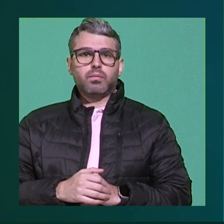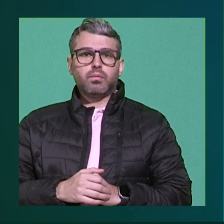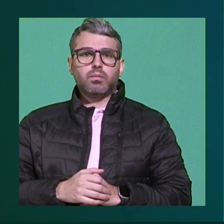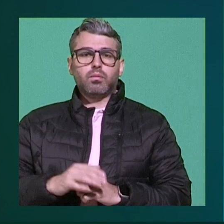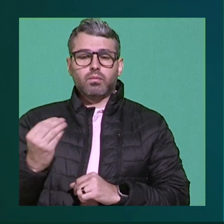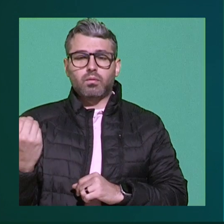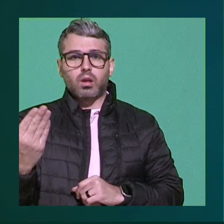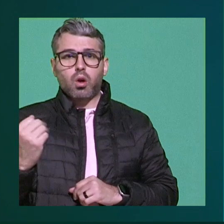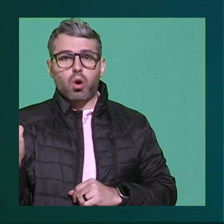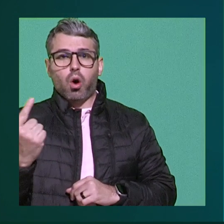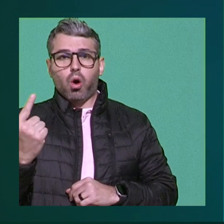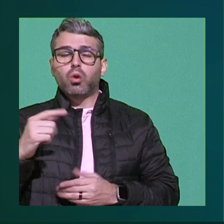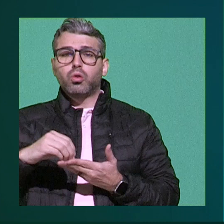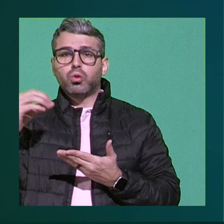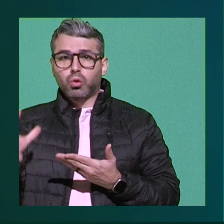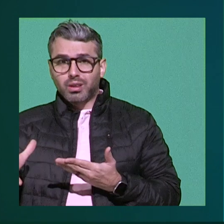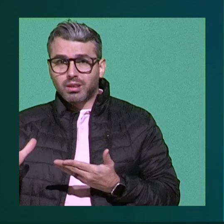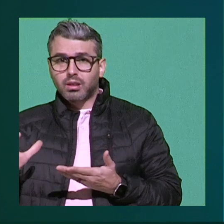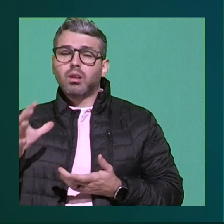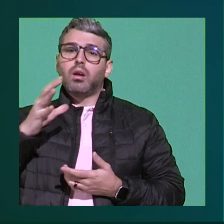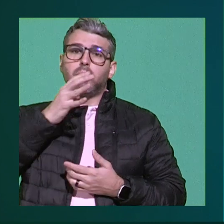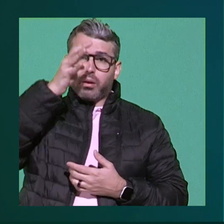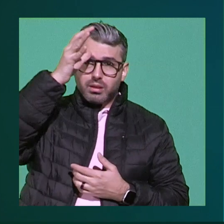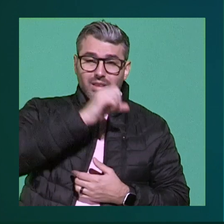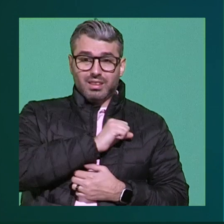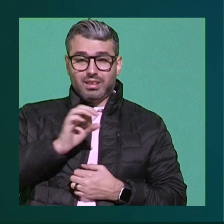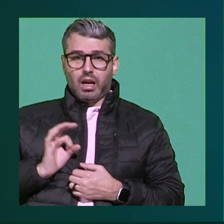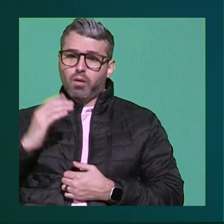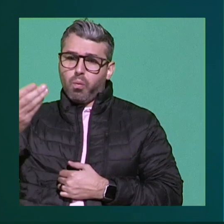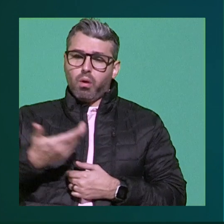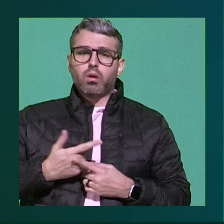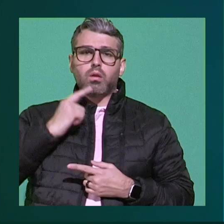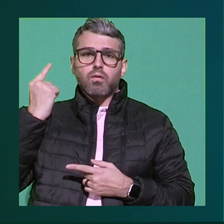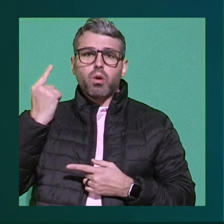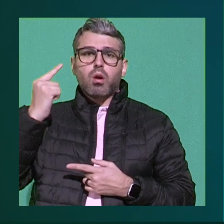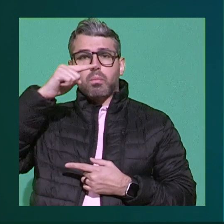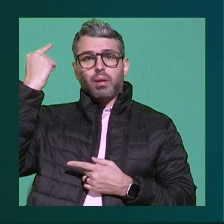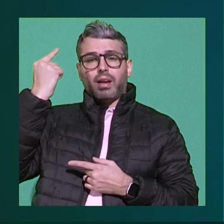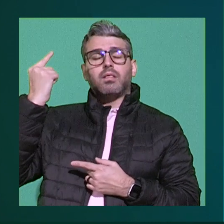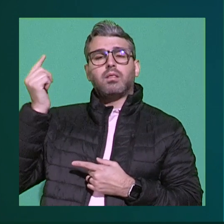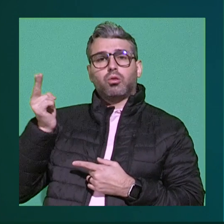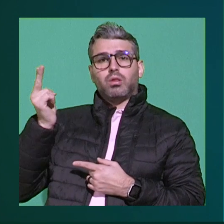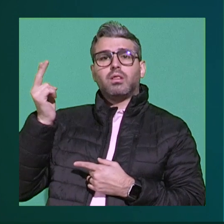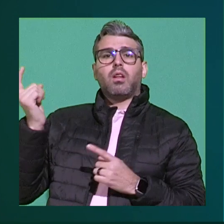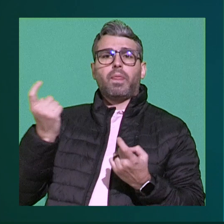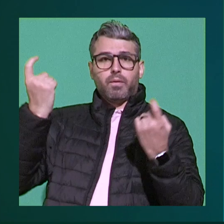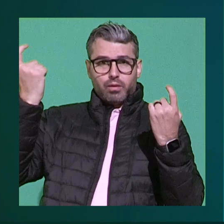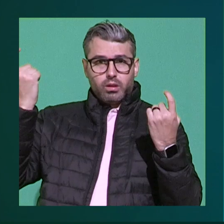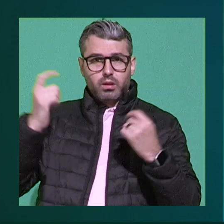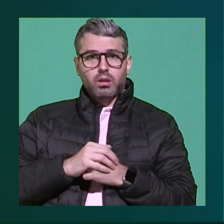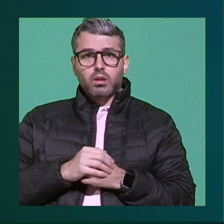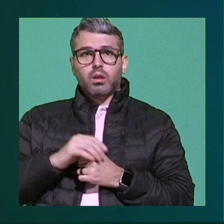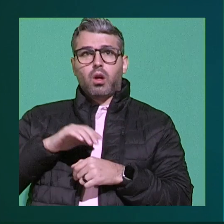All students, parents, and staff are invited to Black History Month celebration event on February 21st. 2020 at 6 p.m.